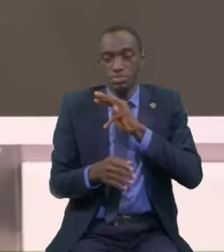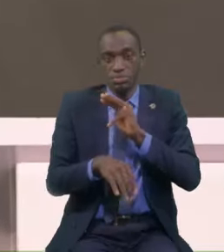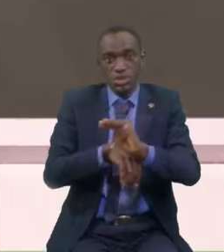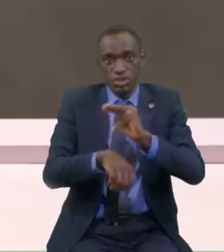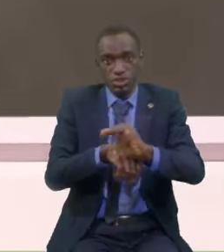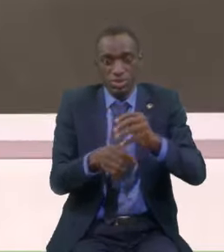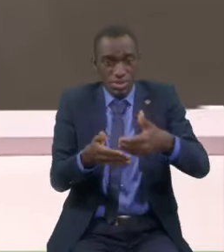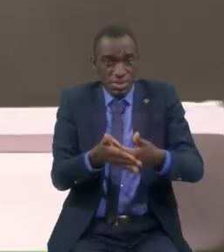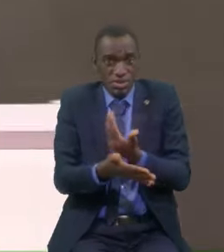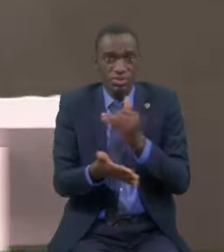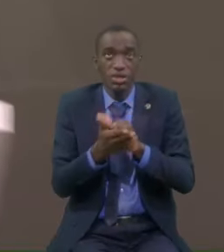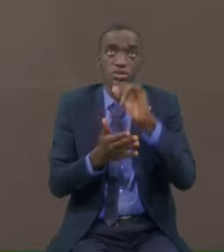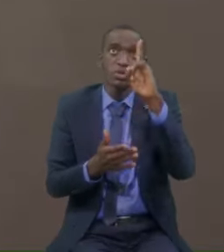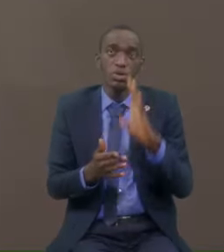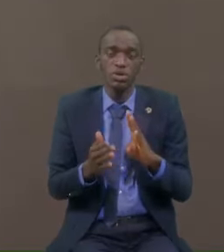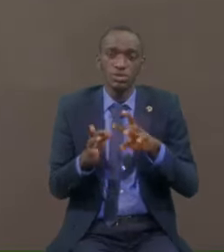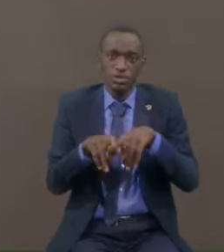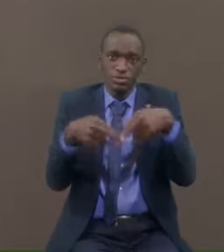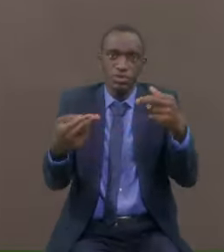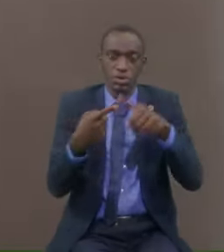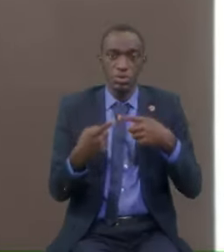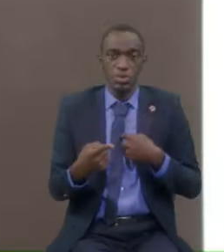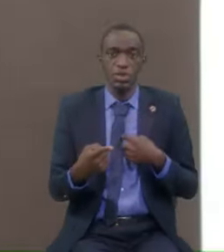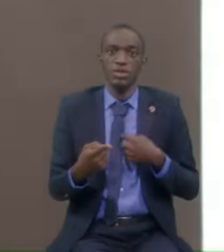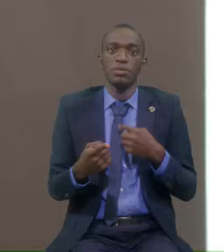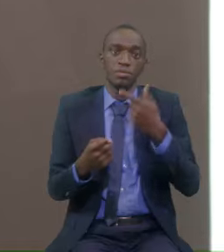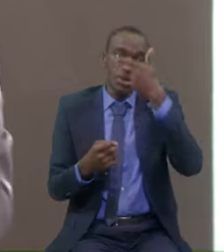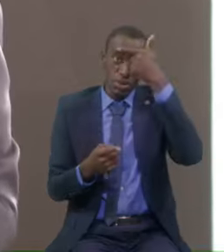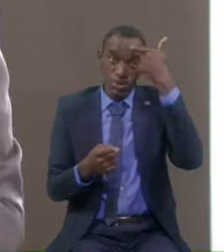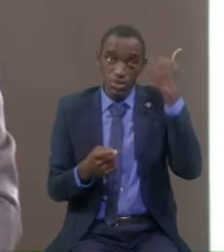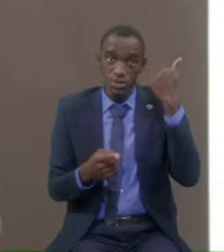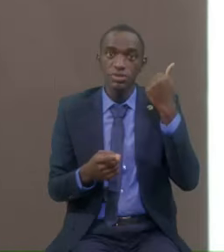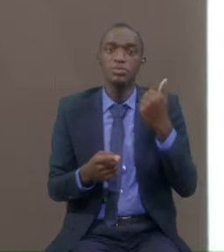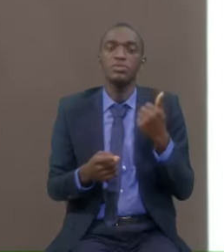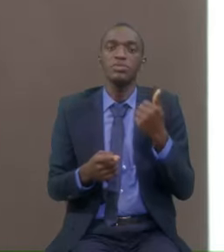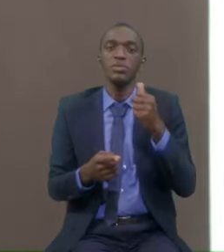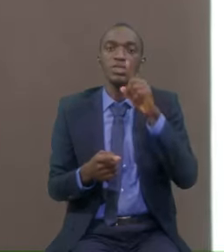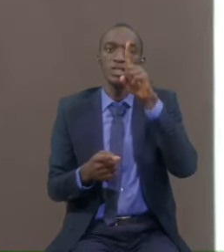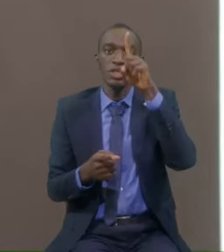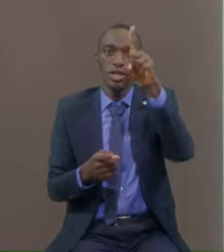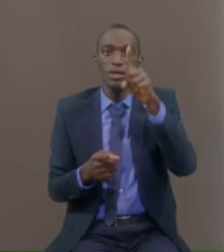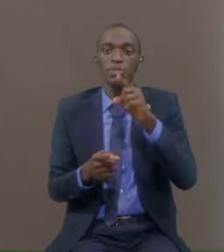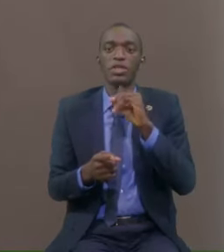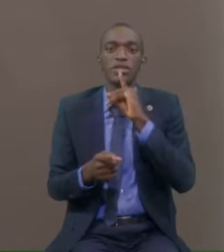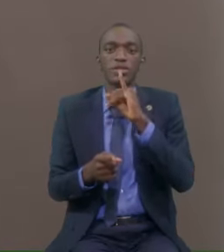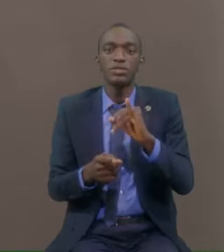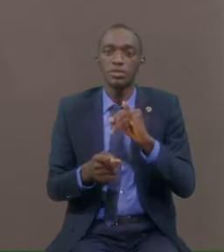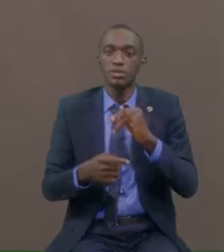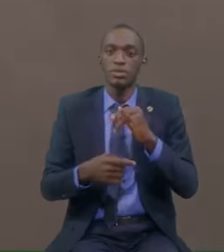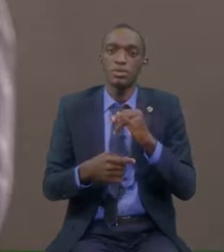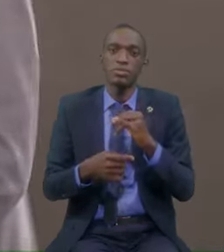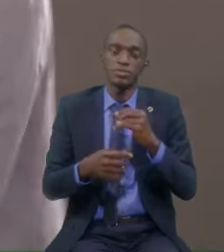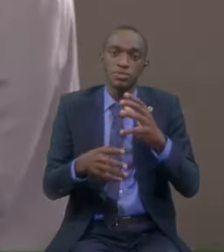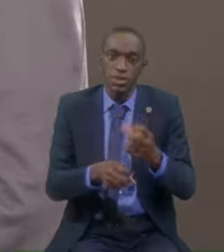me? Because he is fainting, the faithless man, a faithless